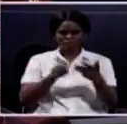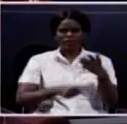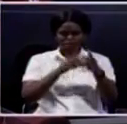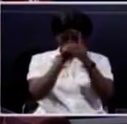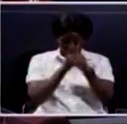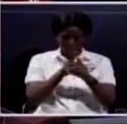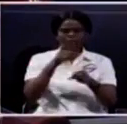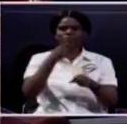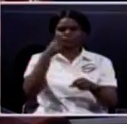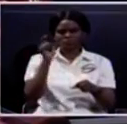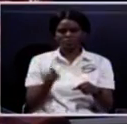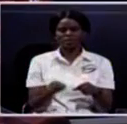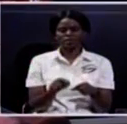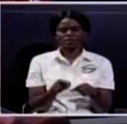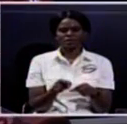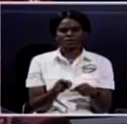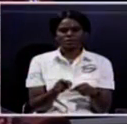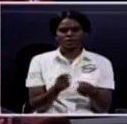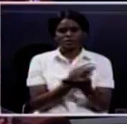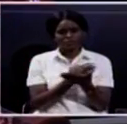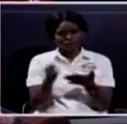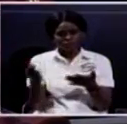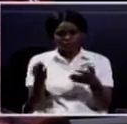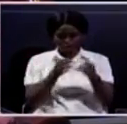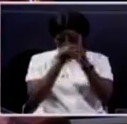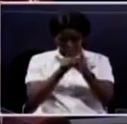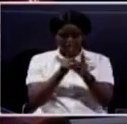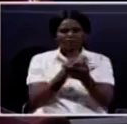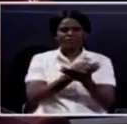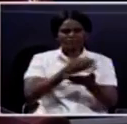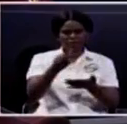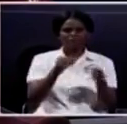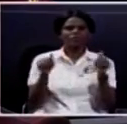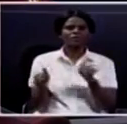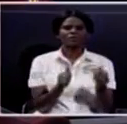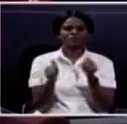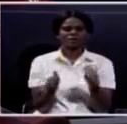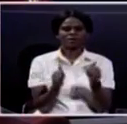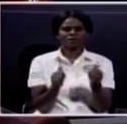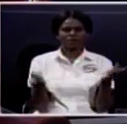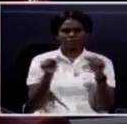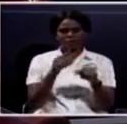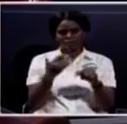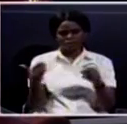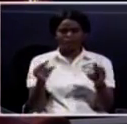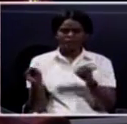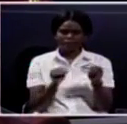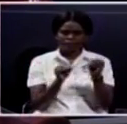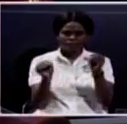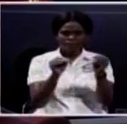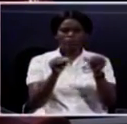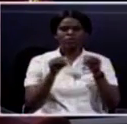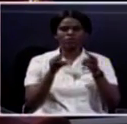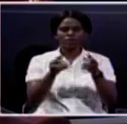decision. Failure to make a decision is failure to take action. When things are moving in the